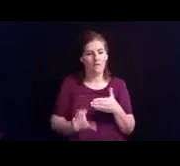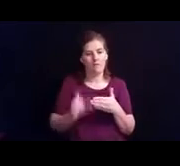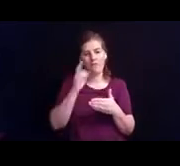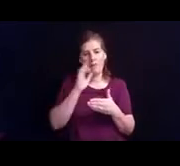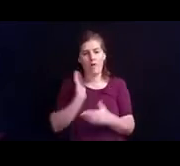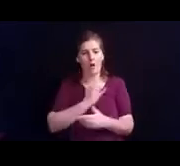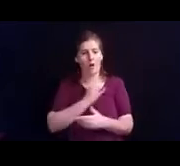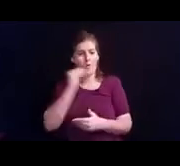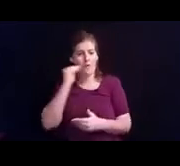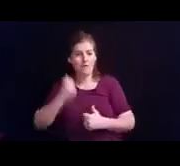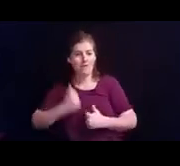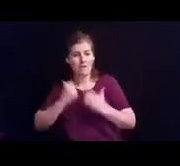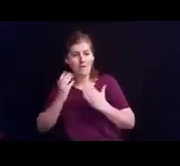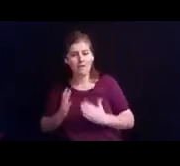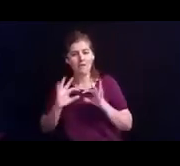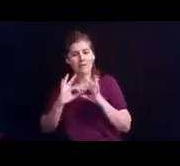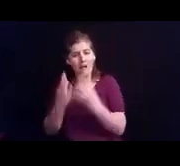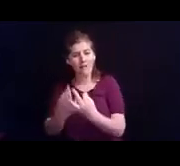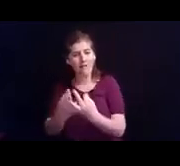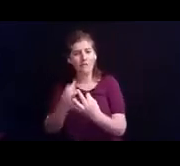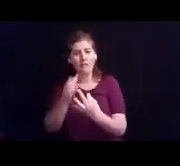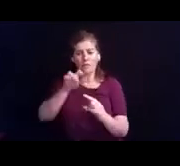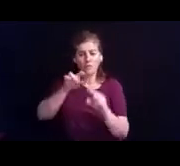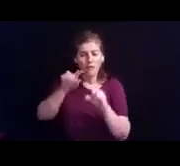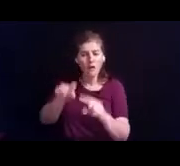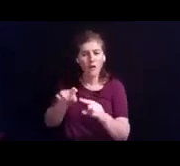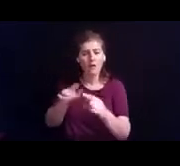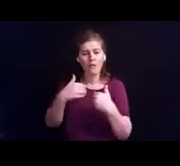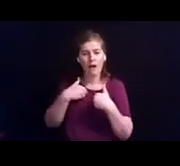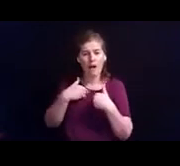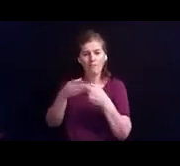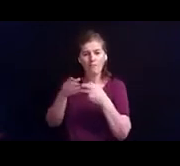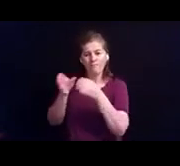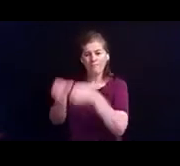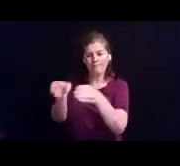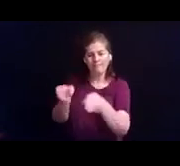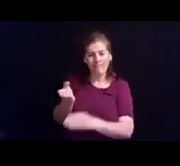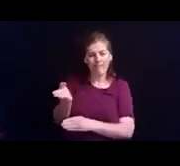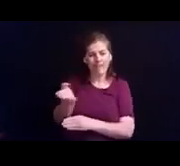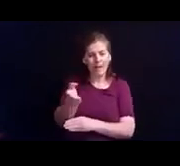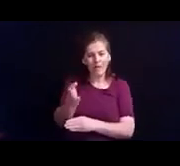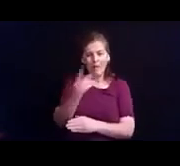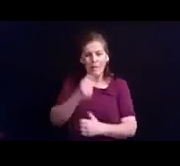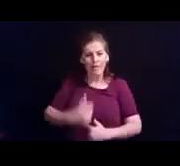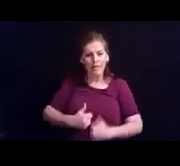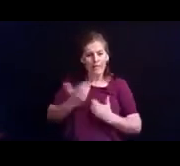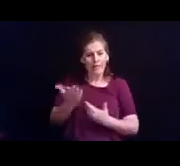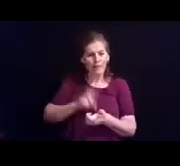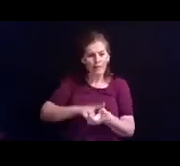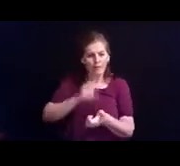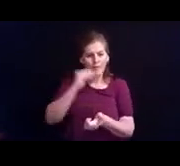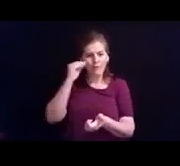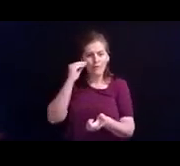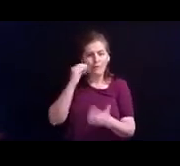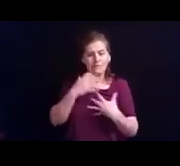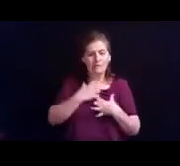residents and our families that come and have individuals that are residents in our nursing homes are quite dire.